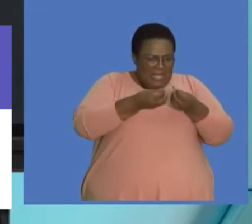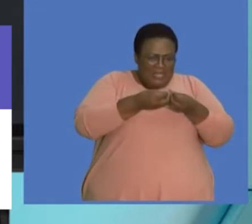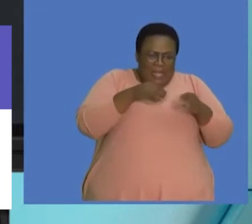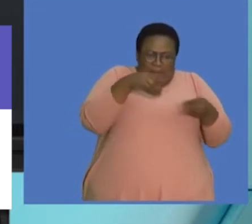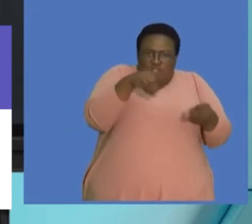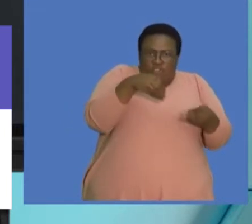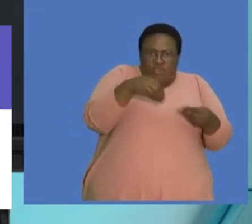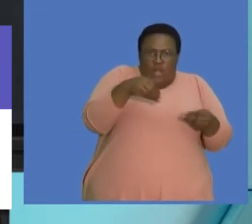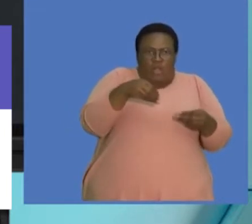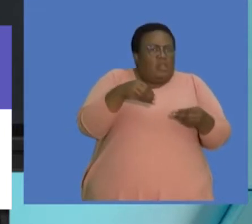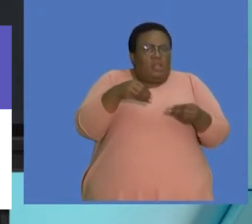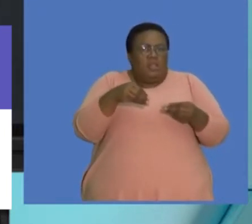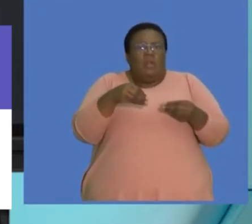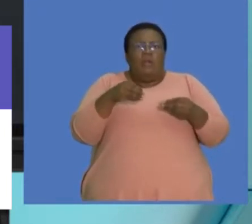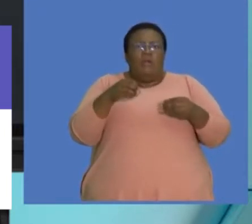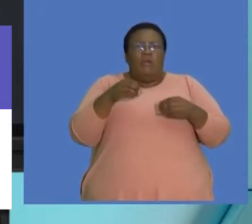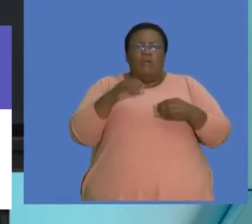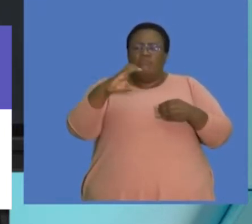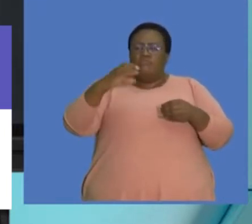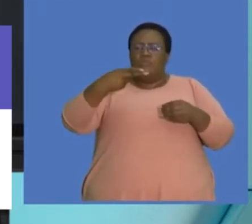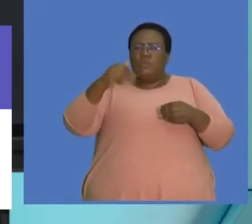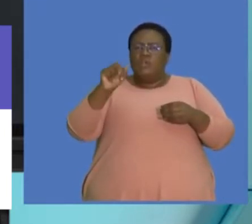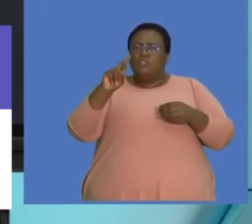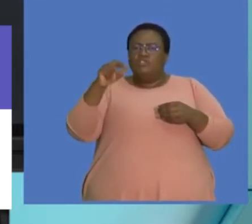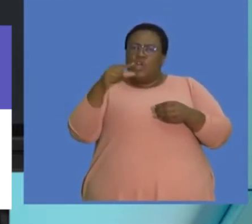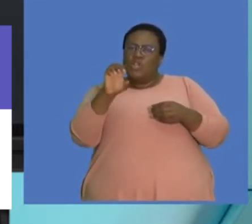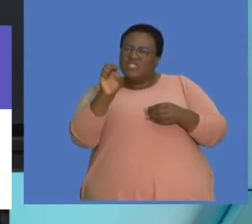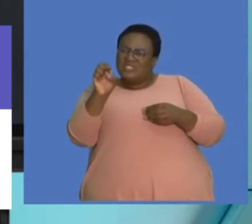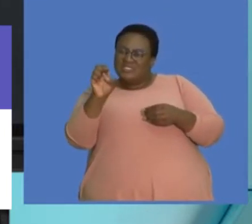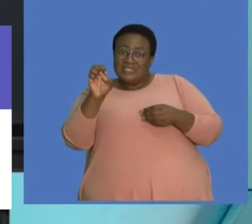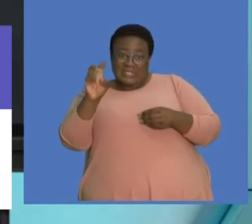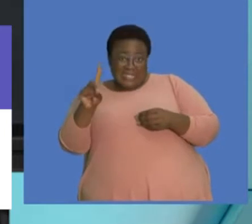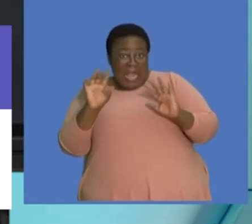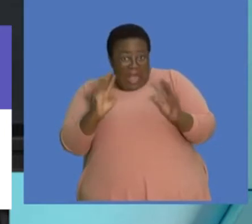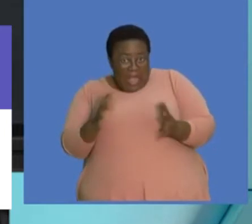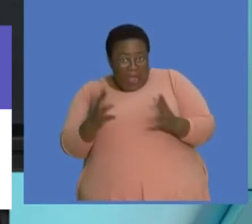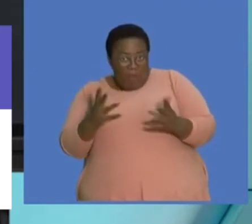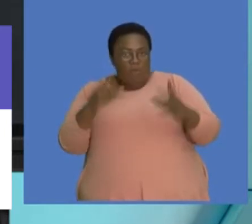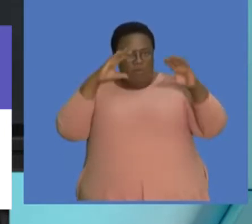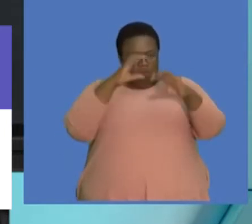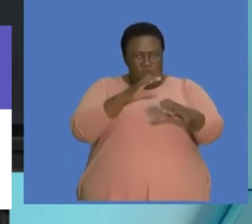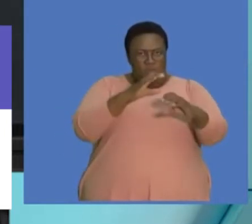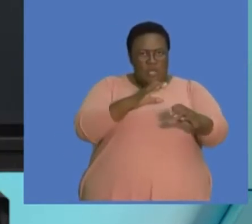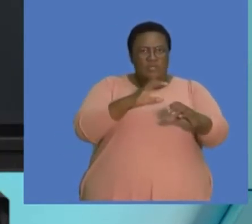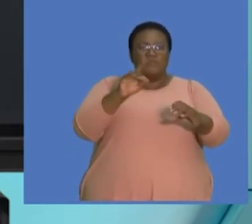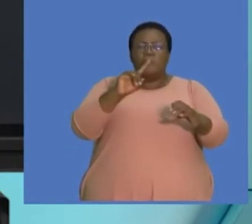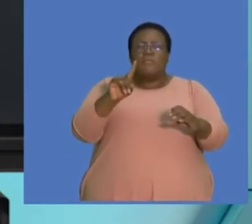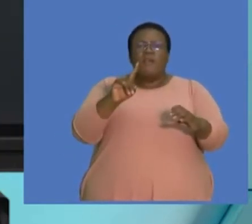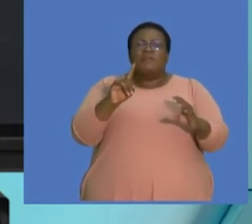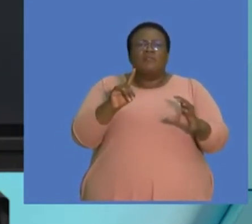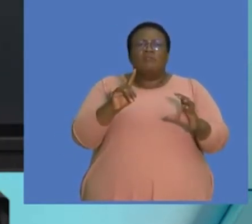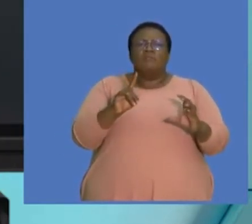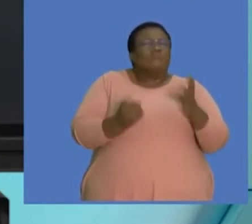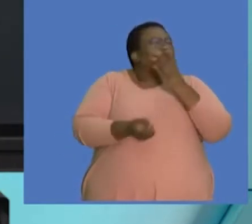or objects become charged in nature. So the key focus in this case is to look at the nature of charge.